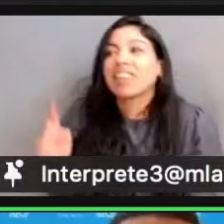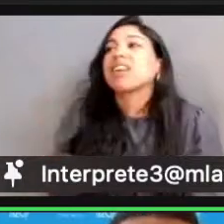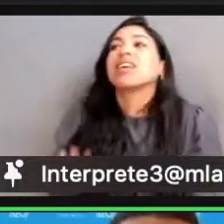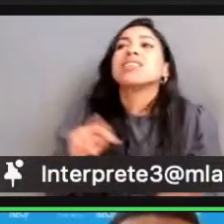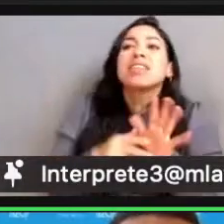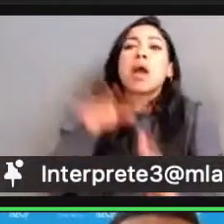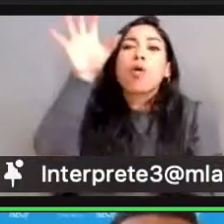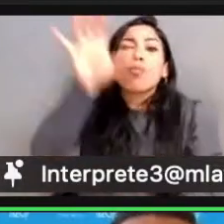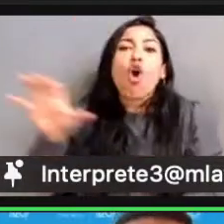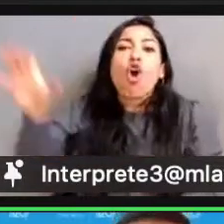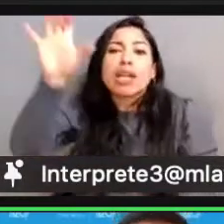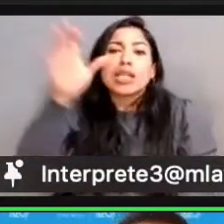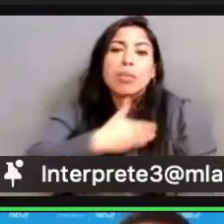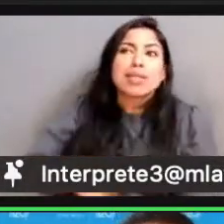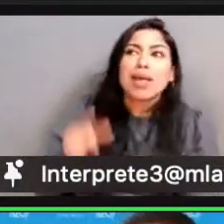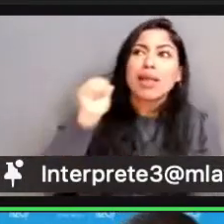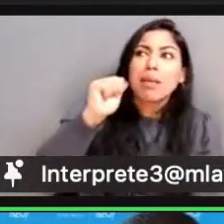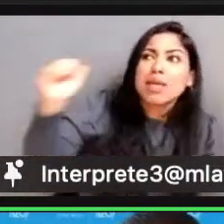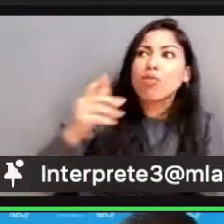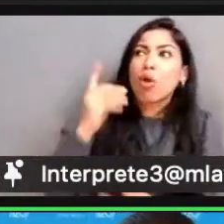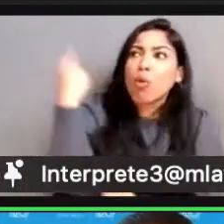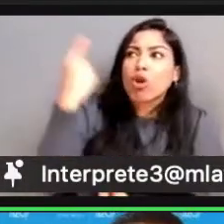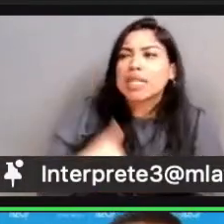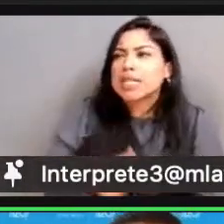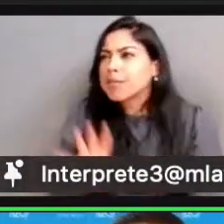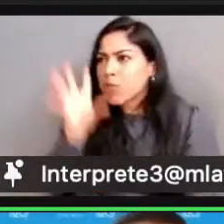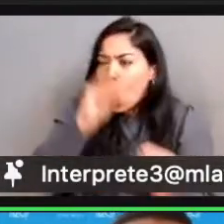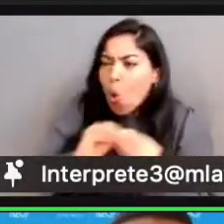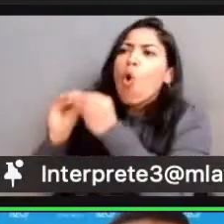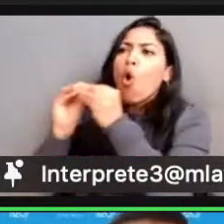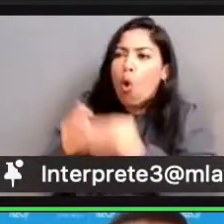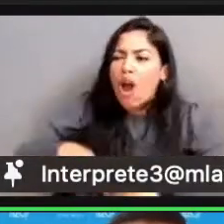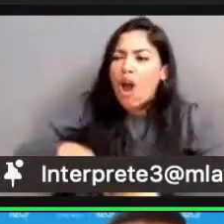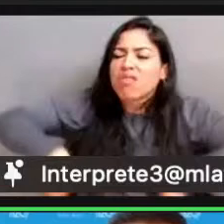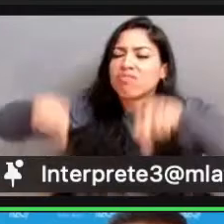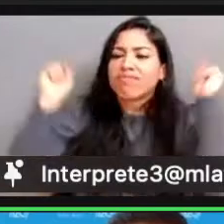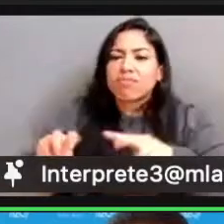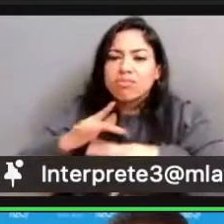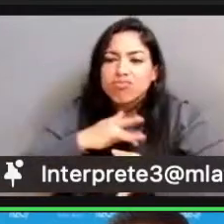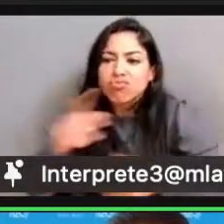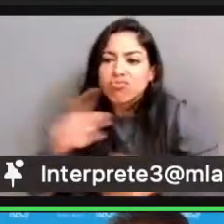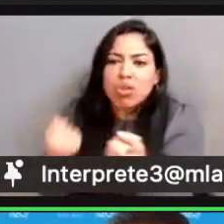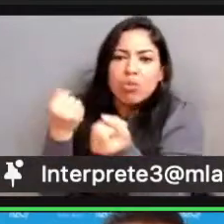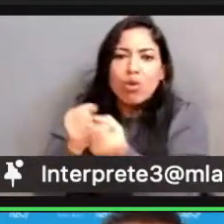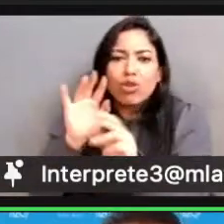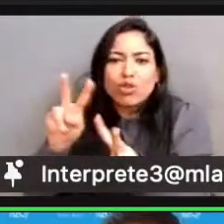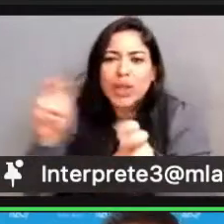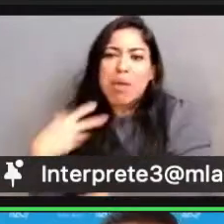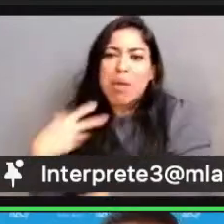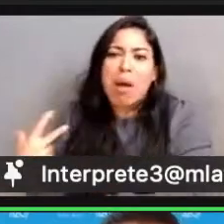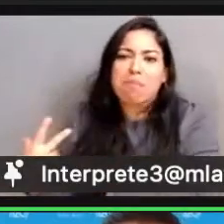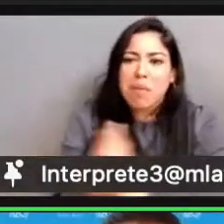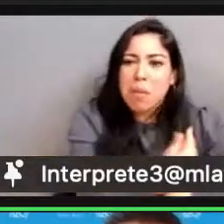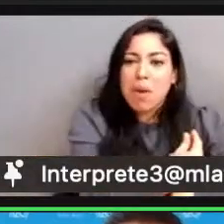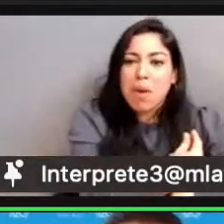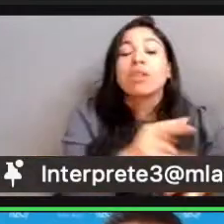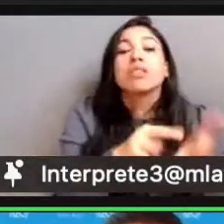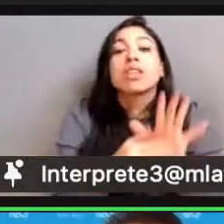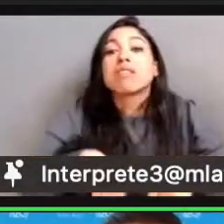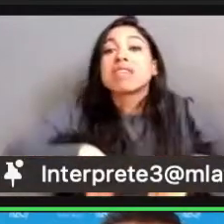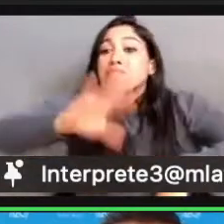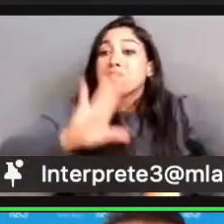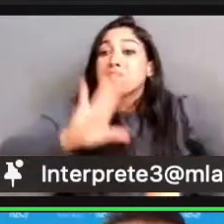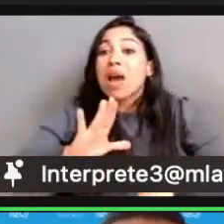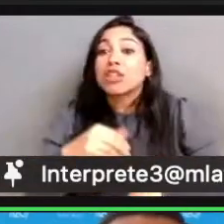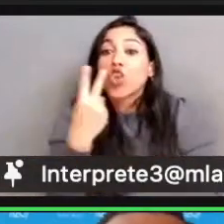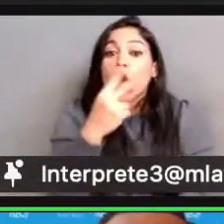of each country. They have been able to get, or we have been able to get, that not only increases the coverage